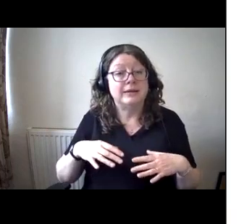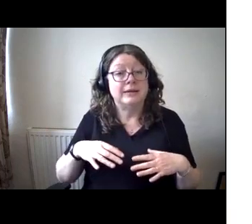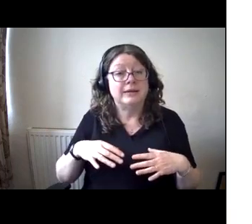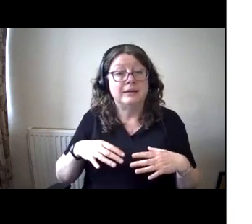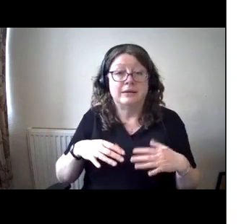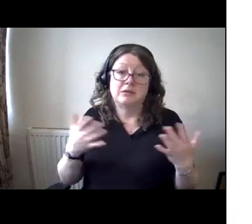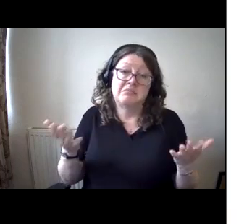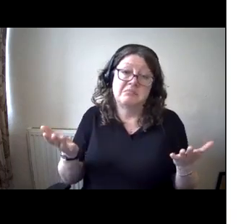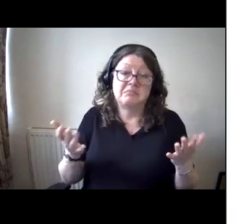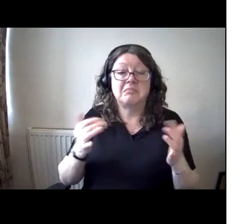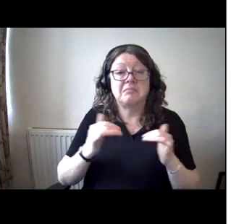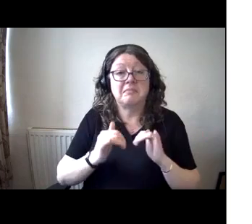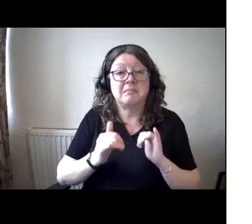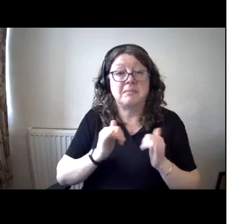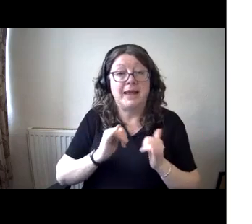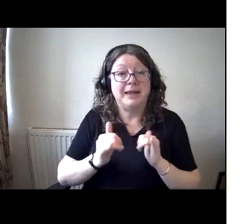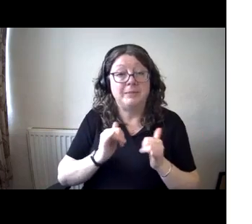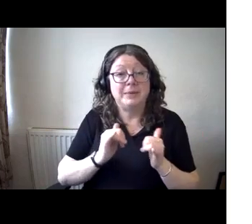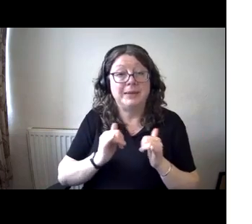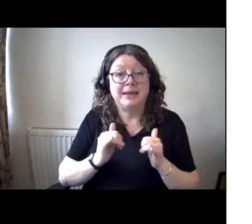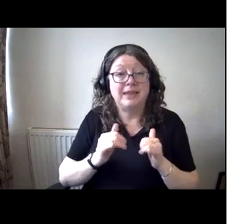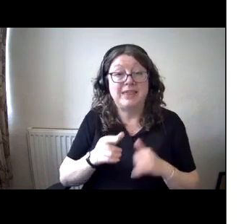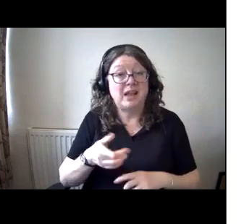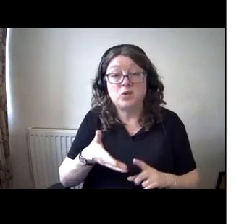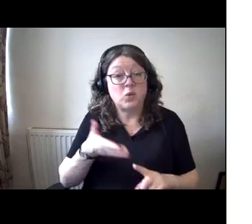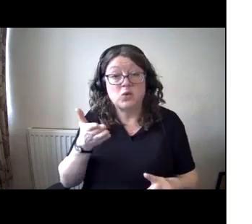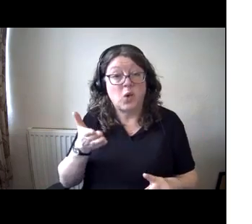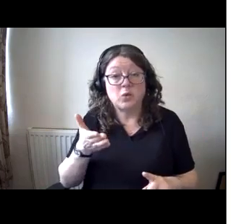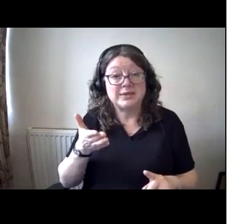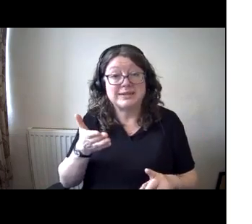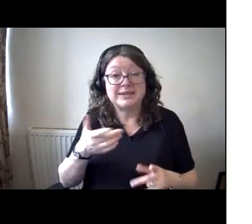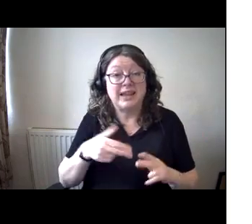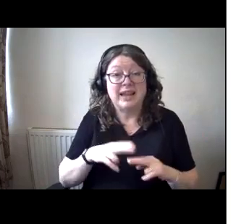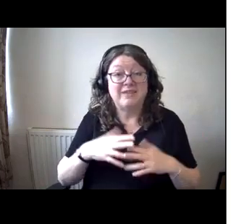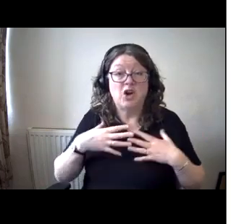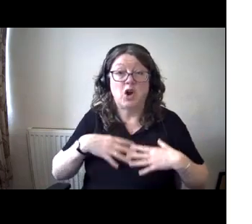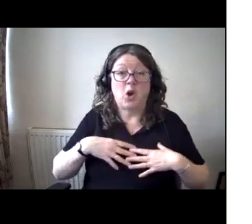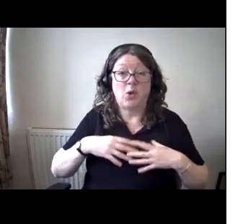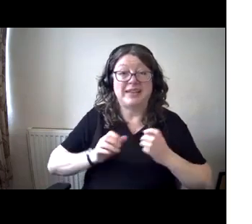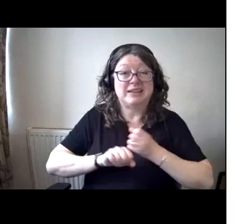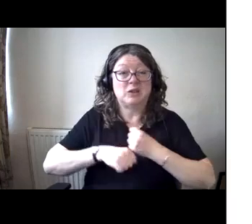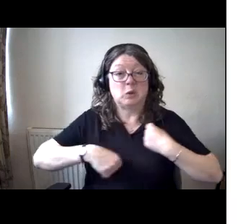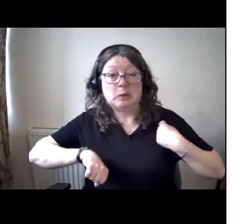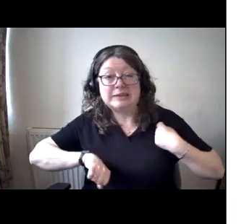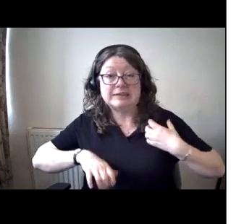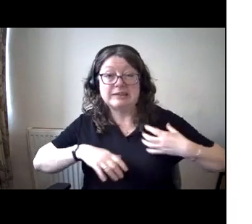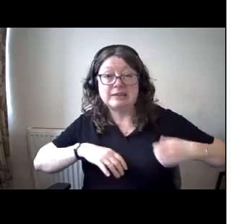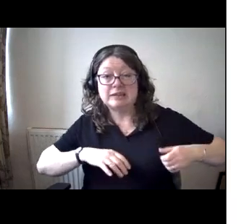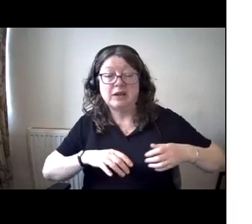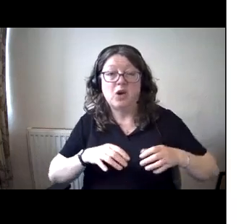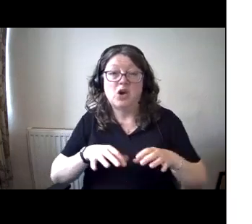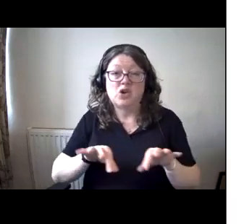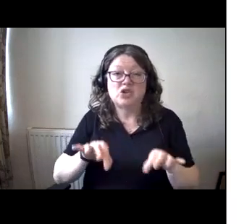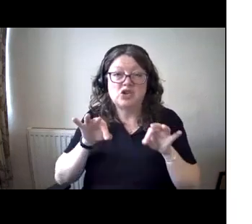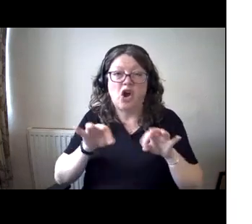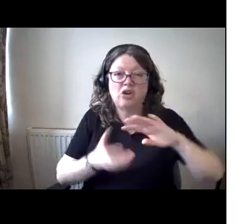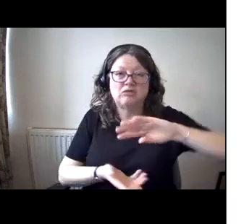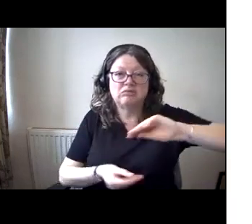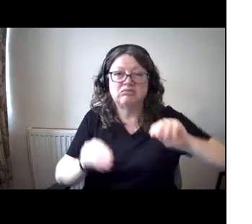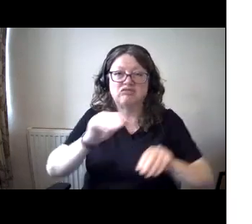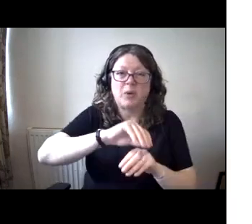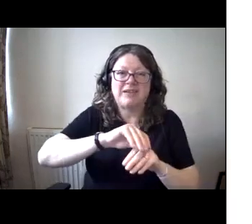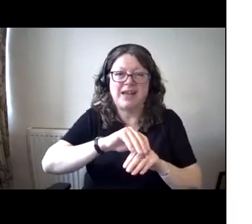young people, they don't register if their clothes are twisted. Or so thinking about socks that have been put on upside